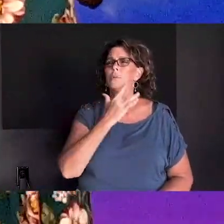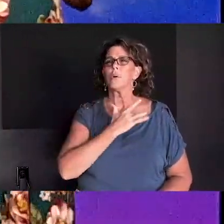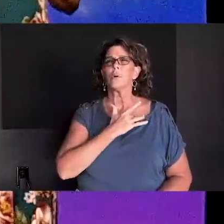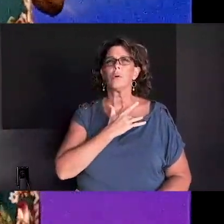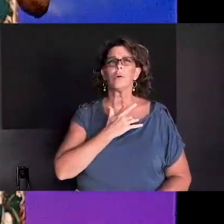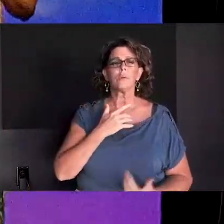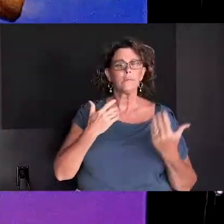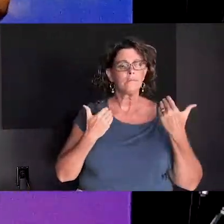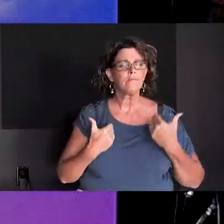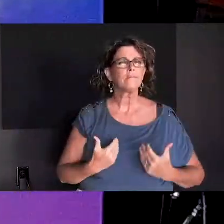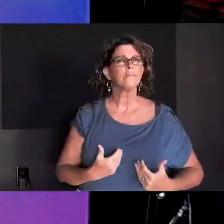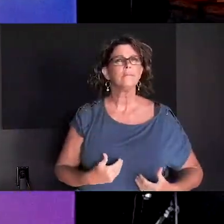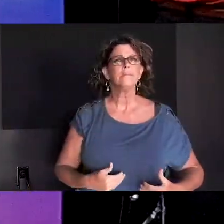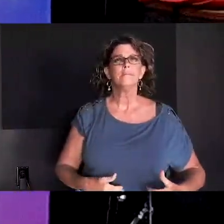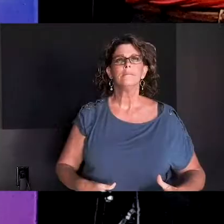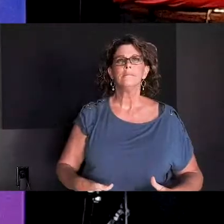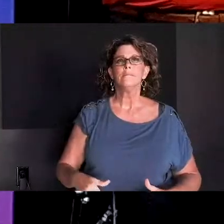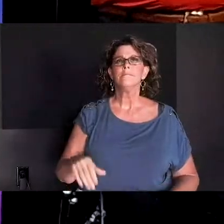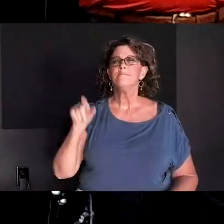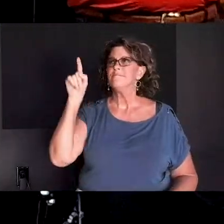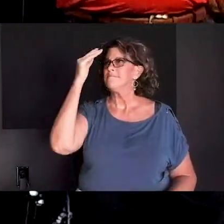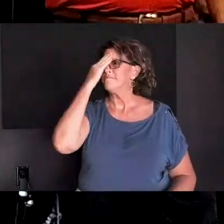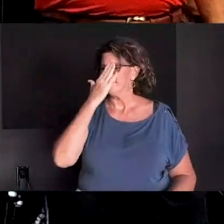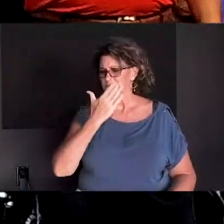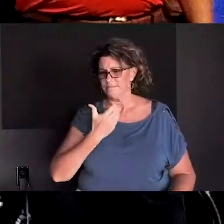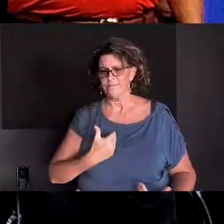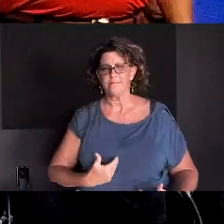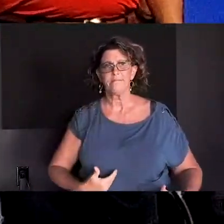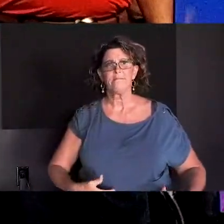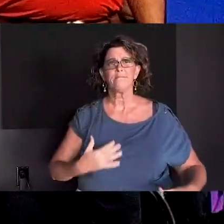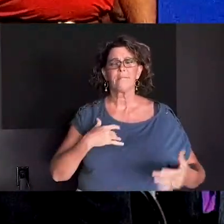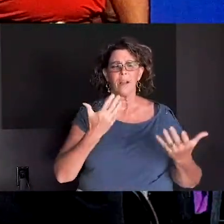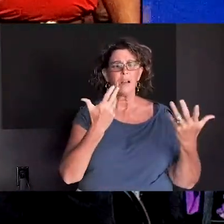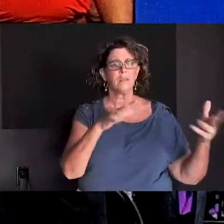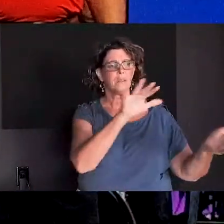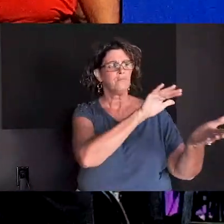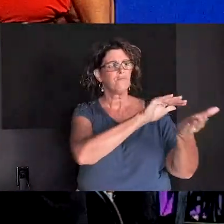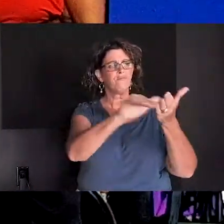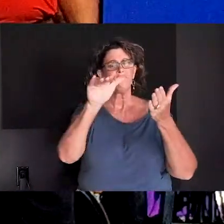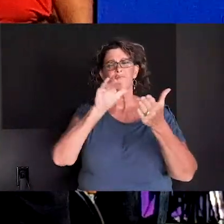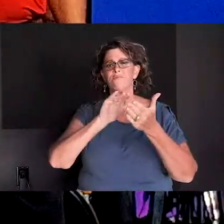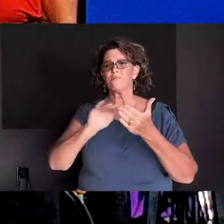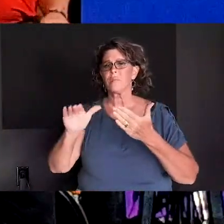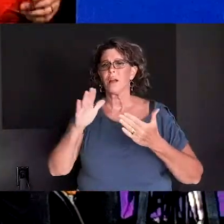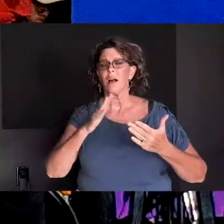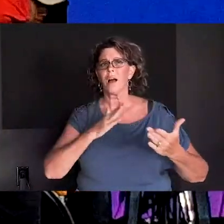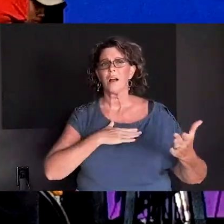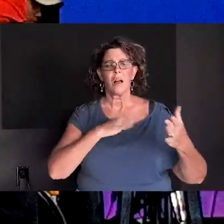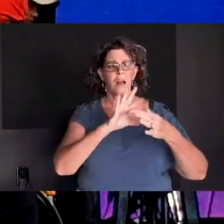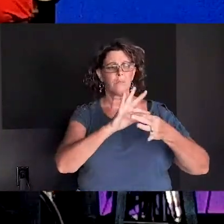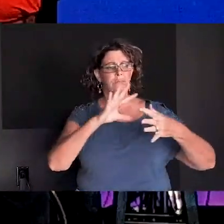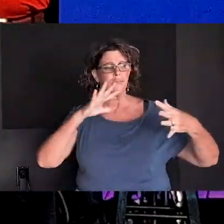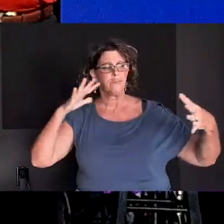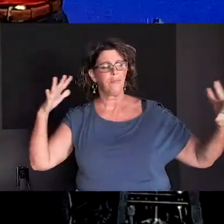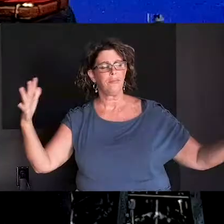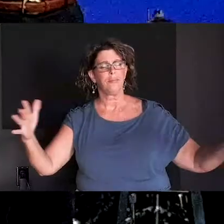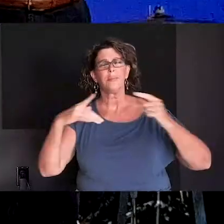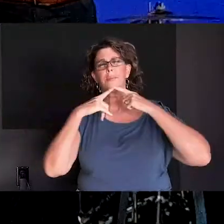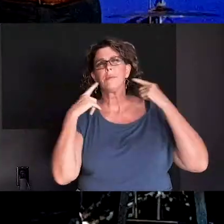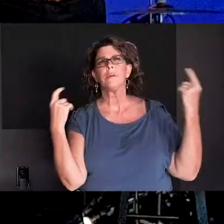You called my name, and I ran out of that grave,